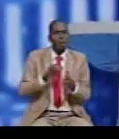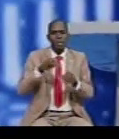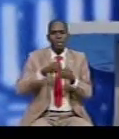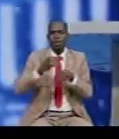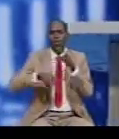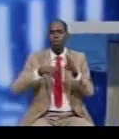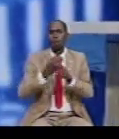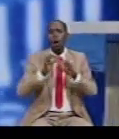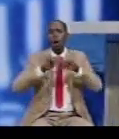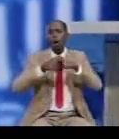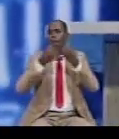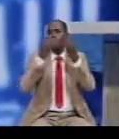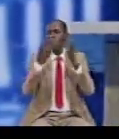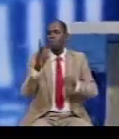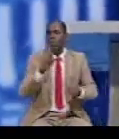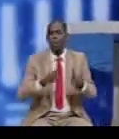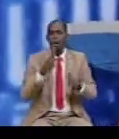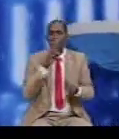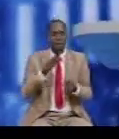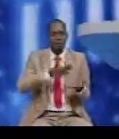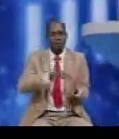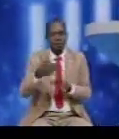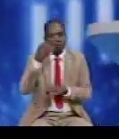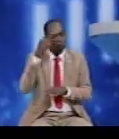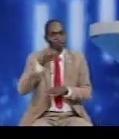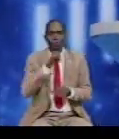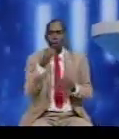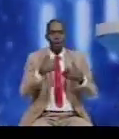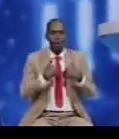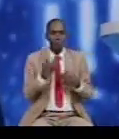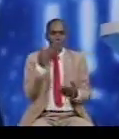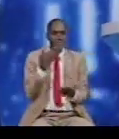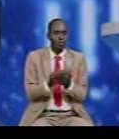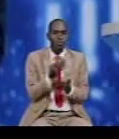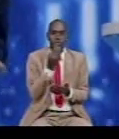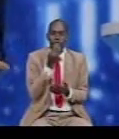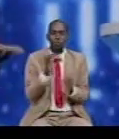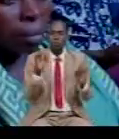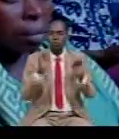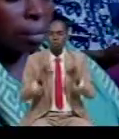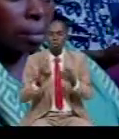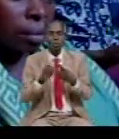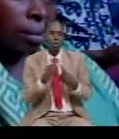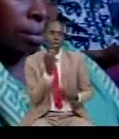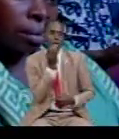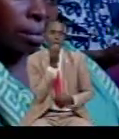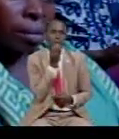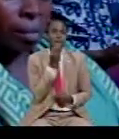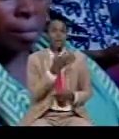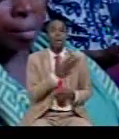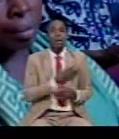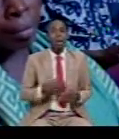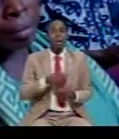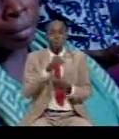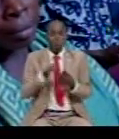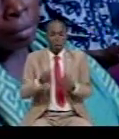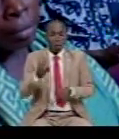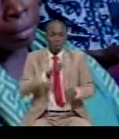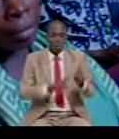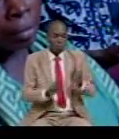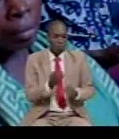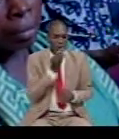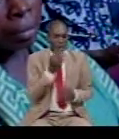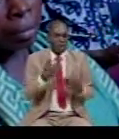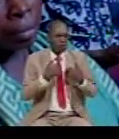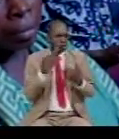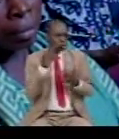are dying of malnutrition because there is nothing to eat? And even what they eat, have you seen the